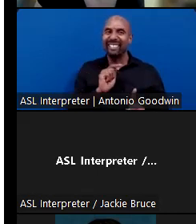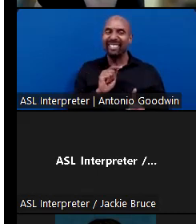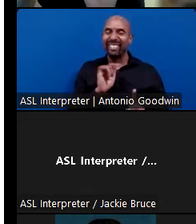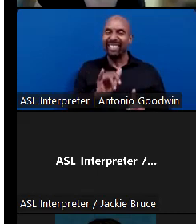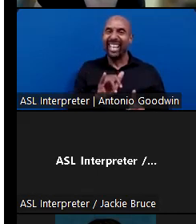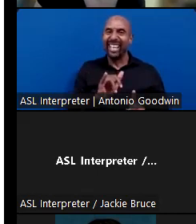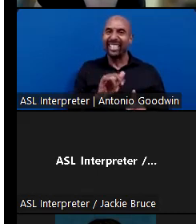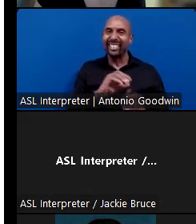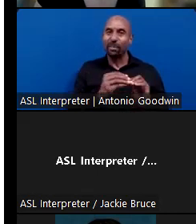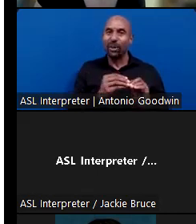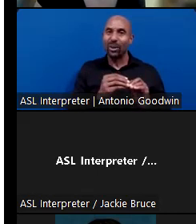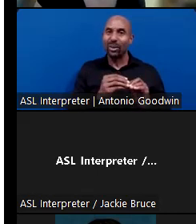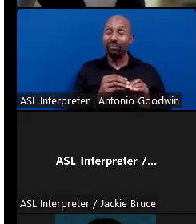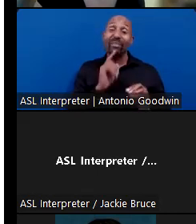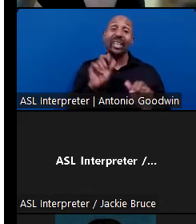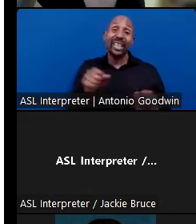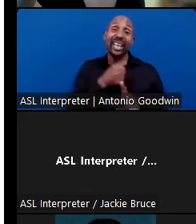so